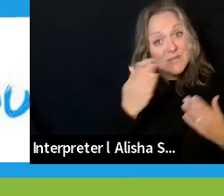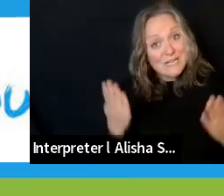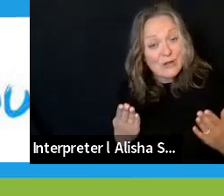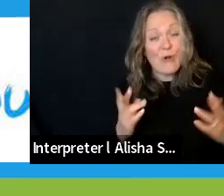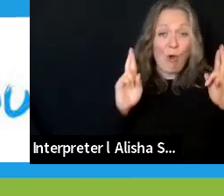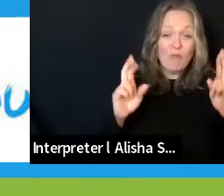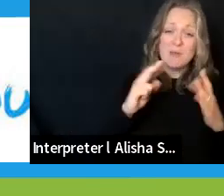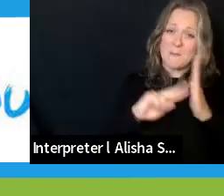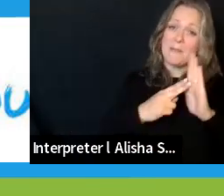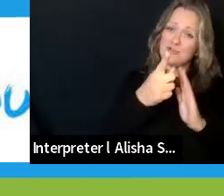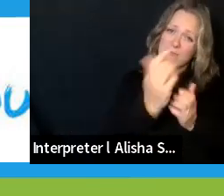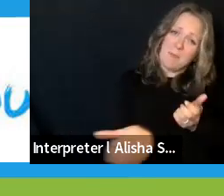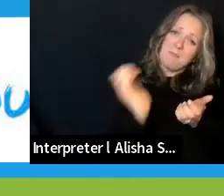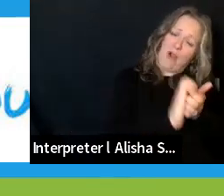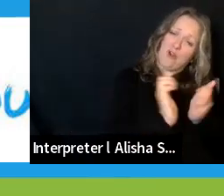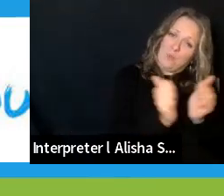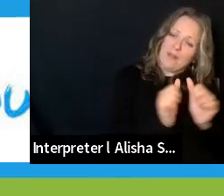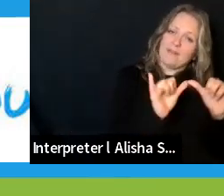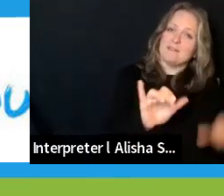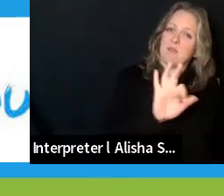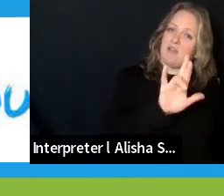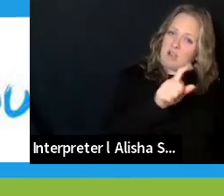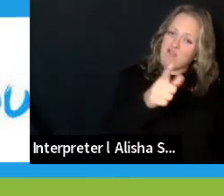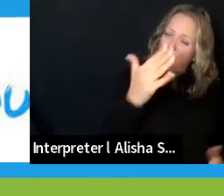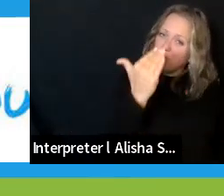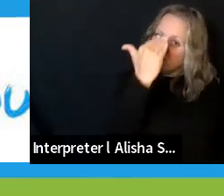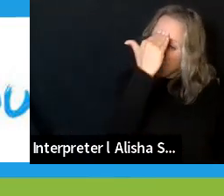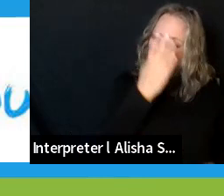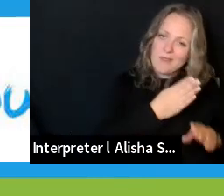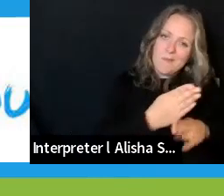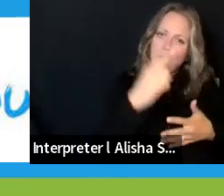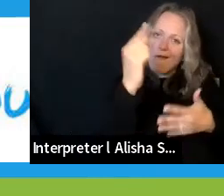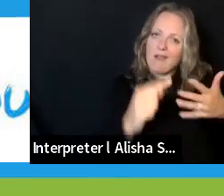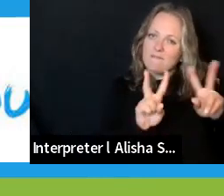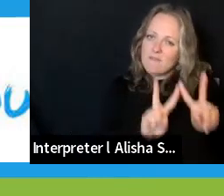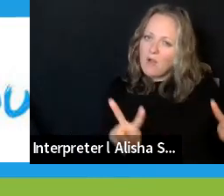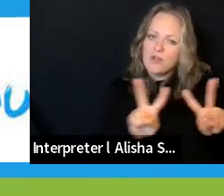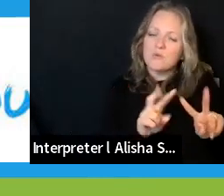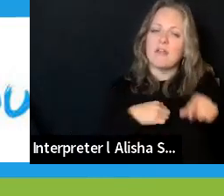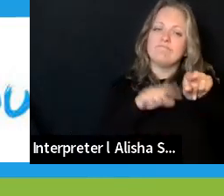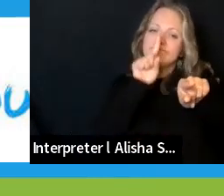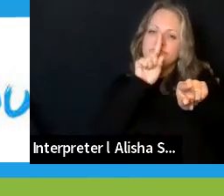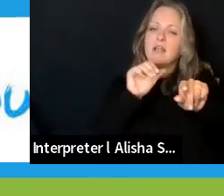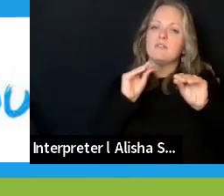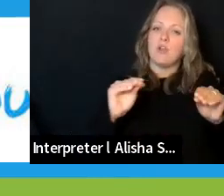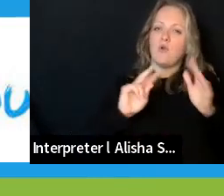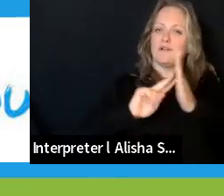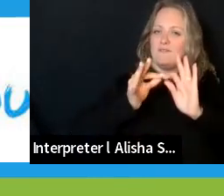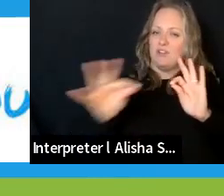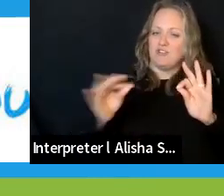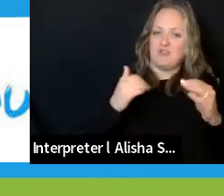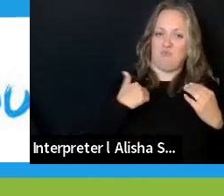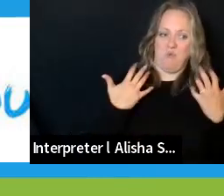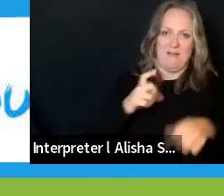you're a System of Care partner and you're aware of what the core values are. I don't have definitions here. And we want to make this slide quick for